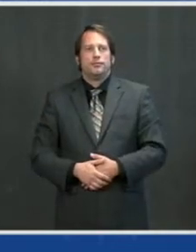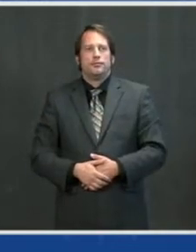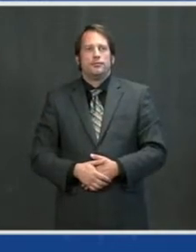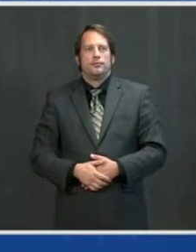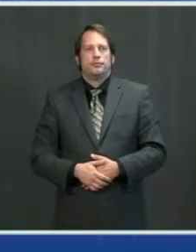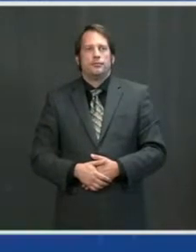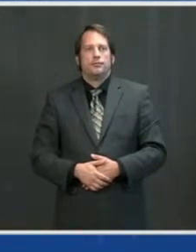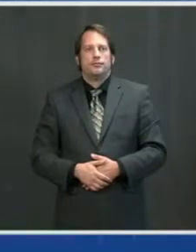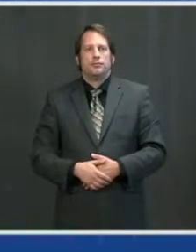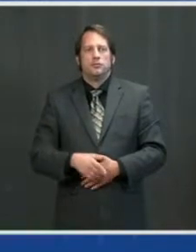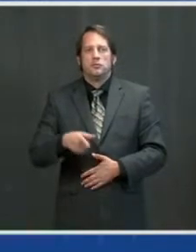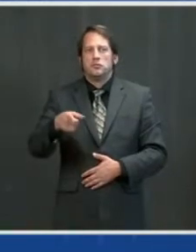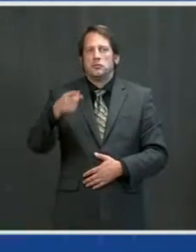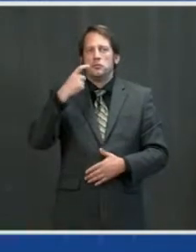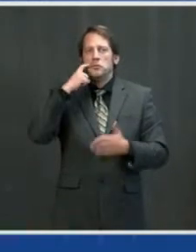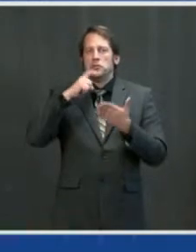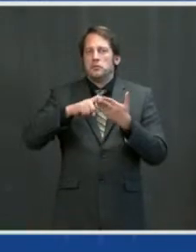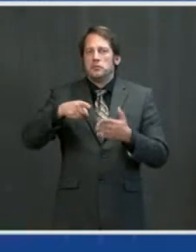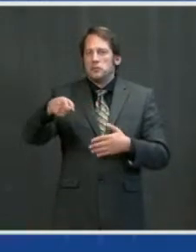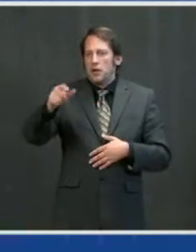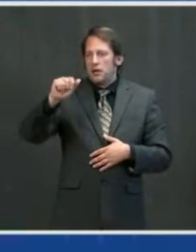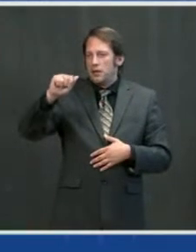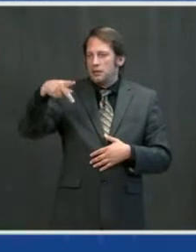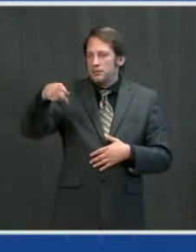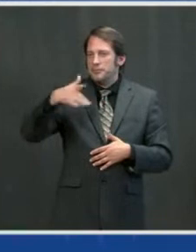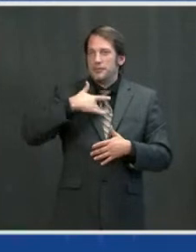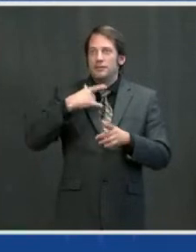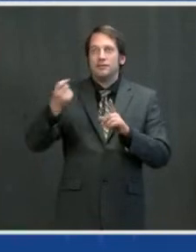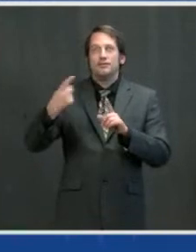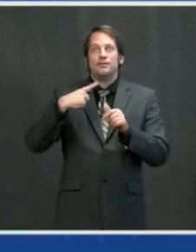question. There you are.